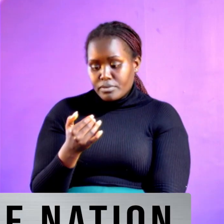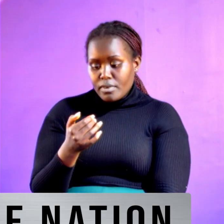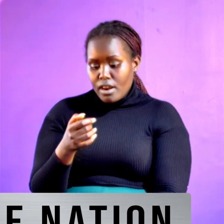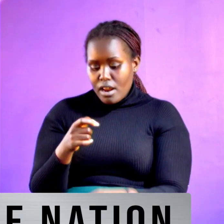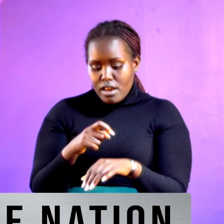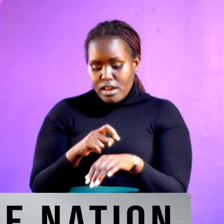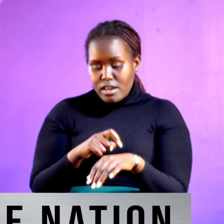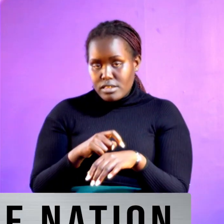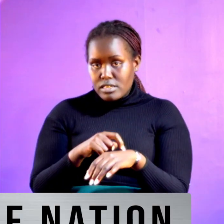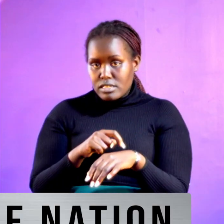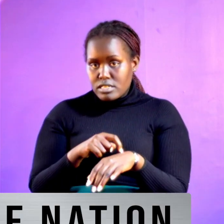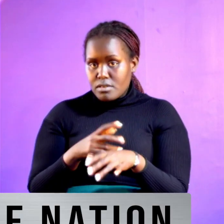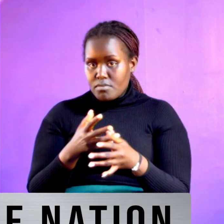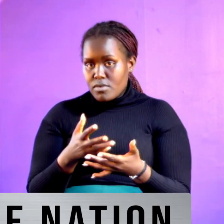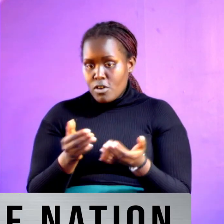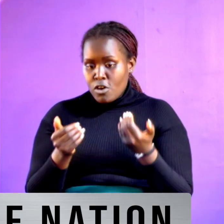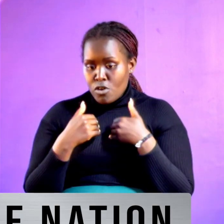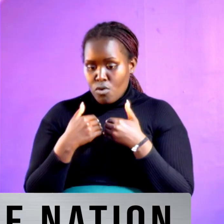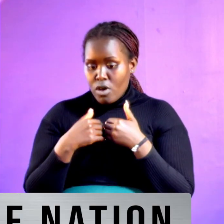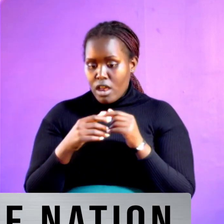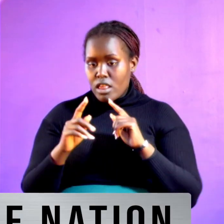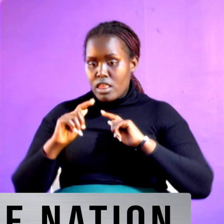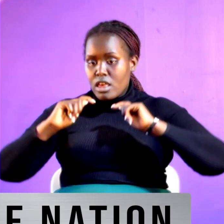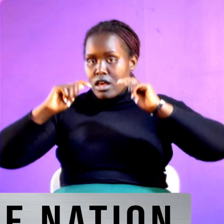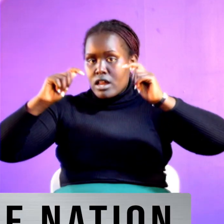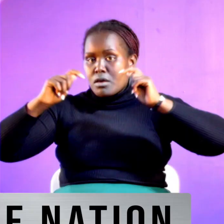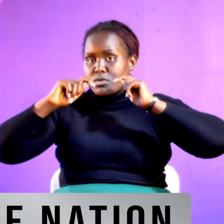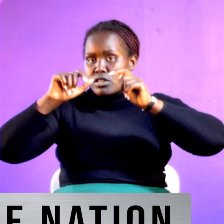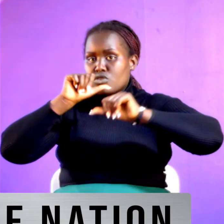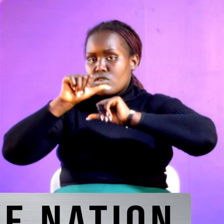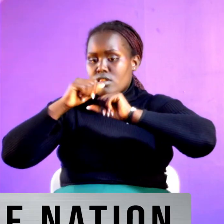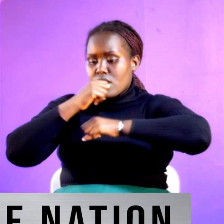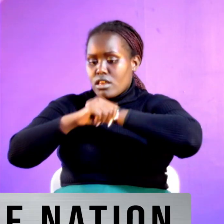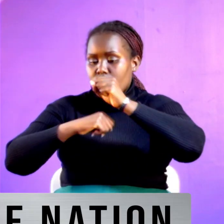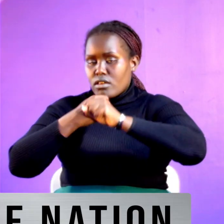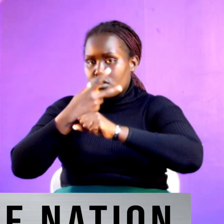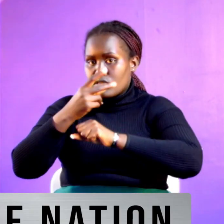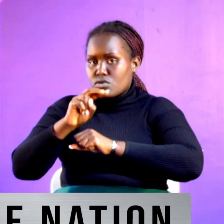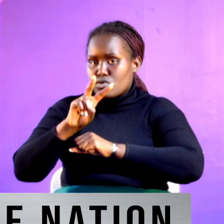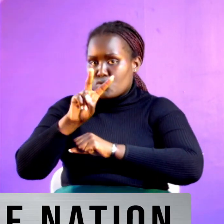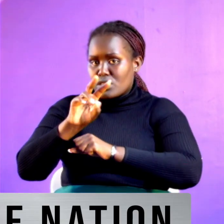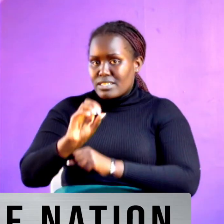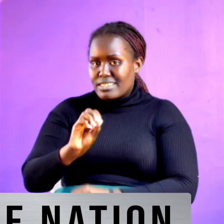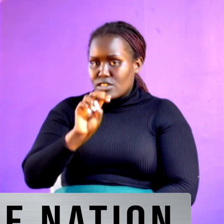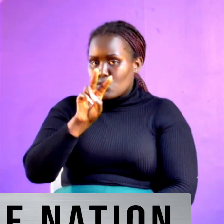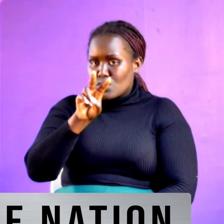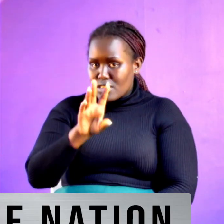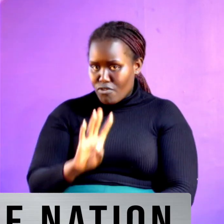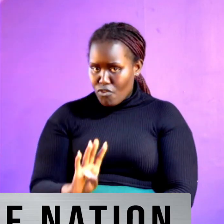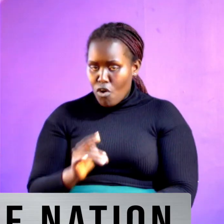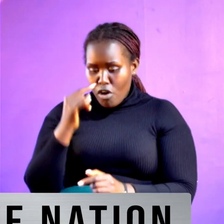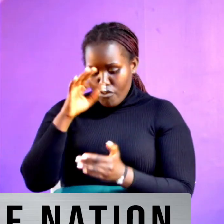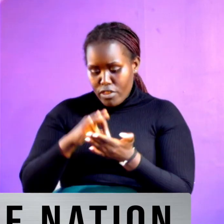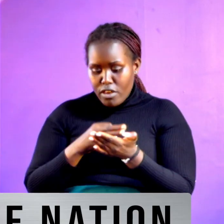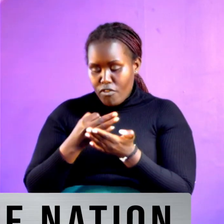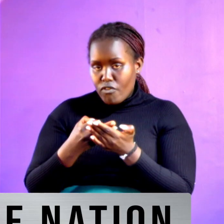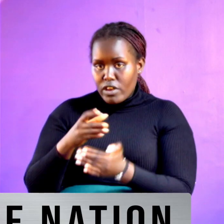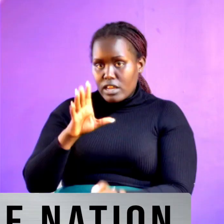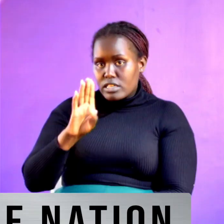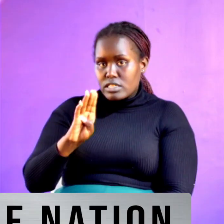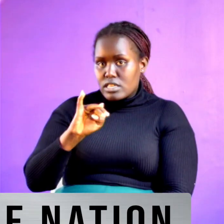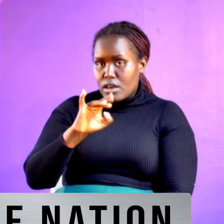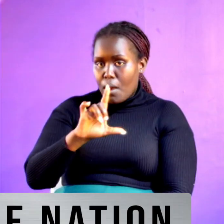you had the demonstrations in 2024 against the finance bill, it is